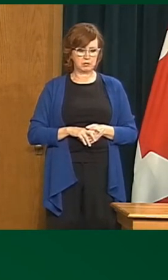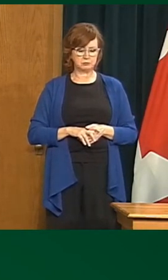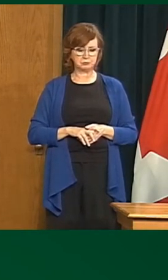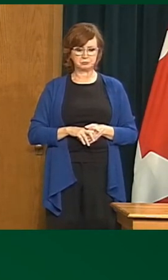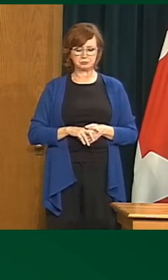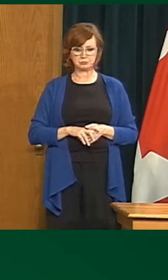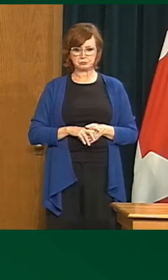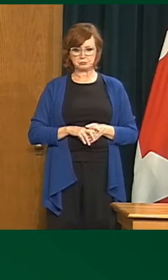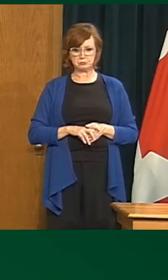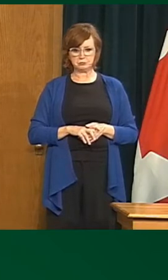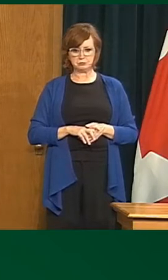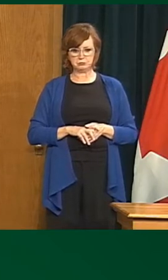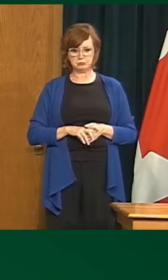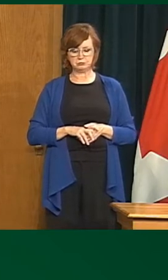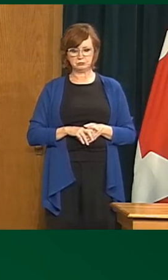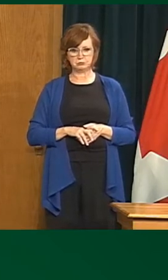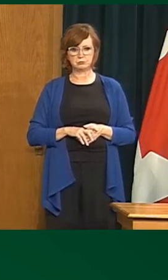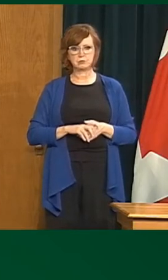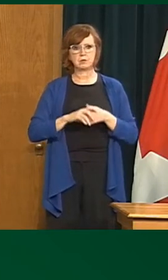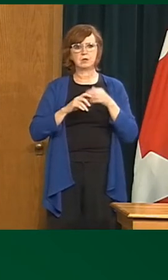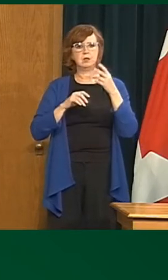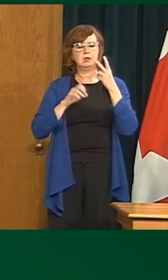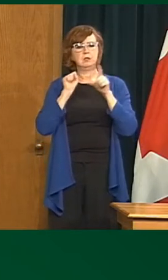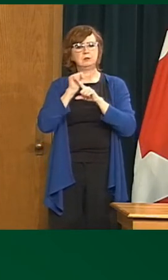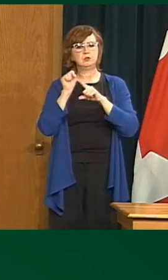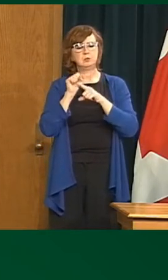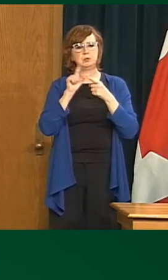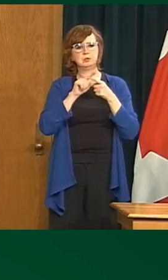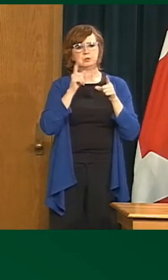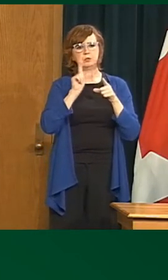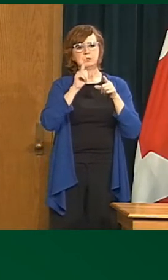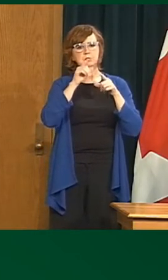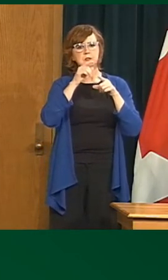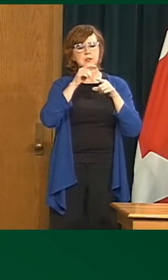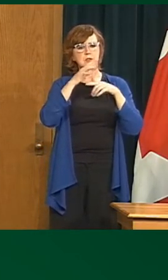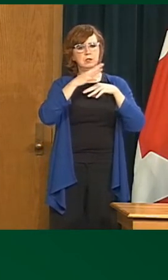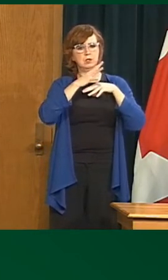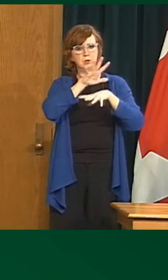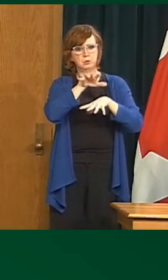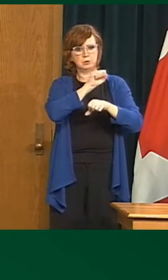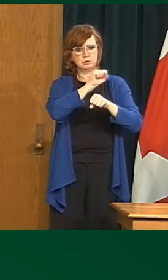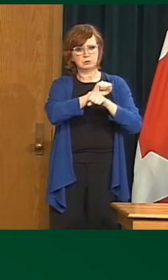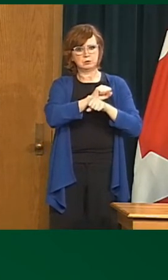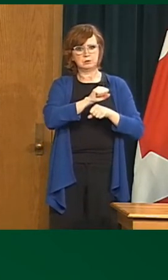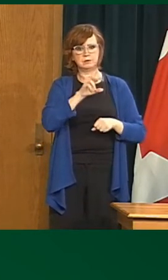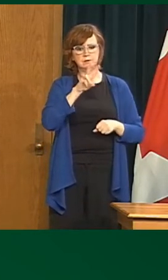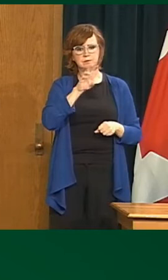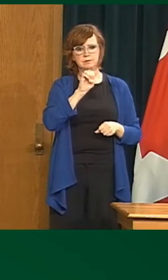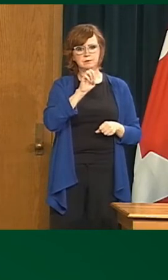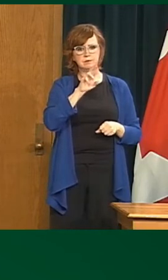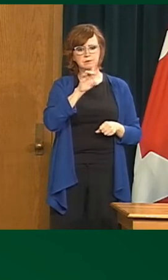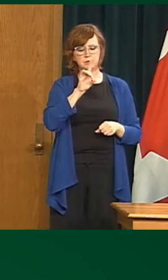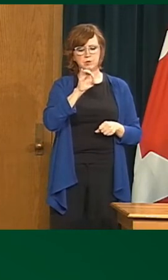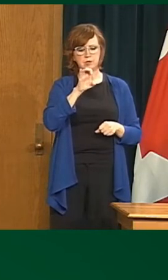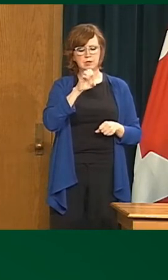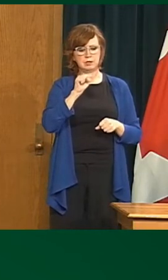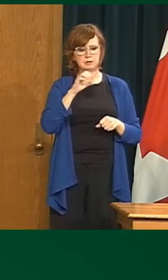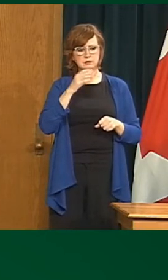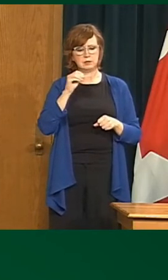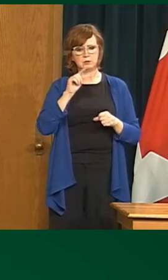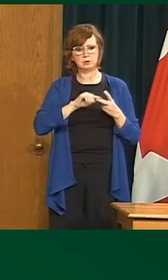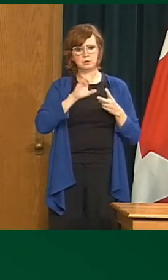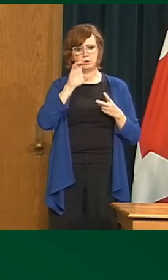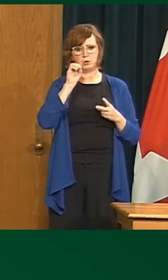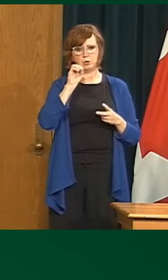the situation on Beardies and Okamasis, what is your reaction to Chief Bobby Cameron from the FSIN suggesting